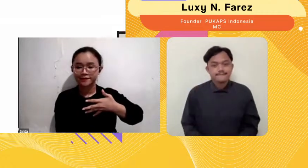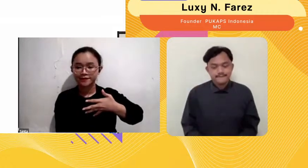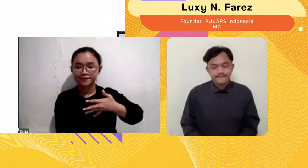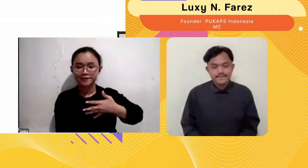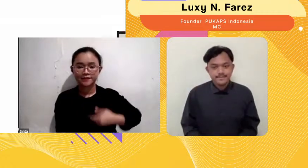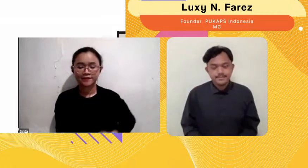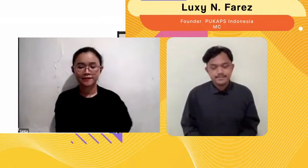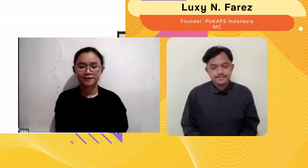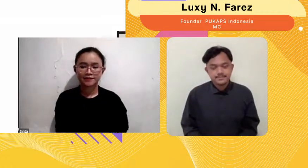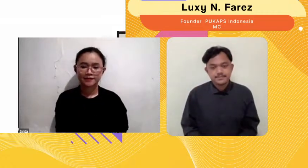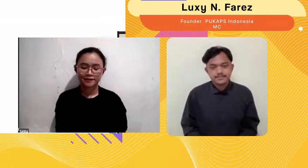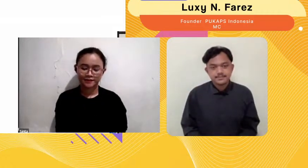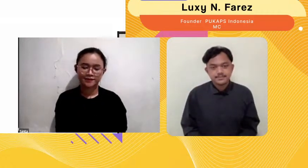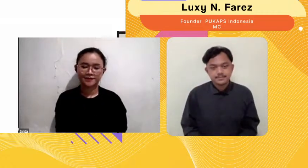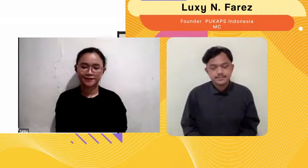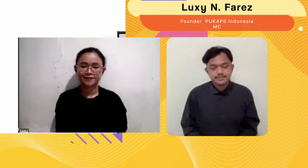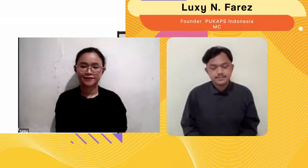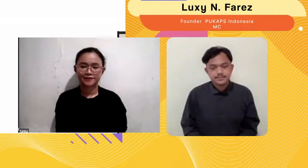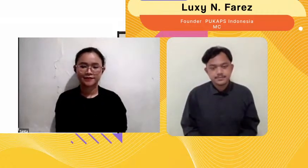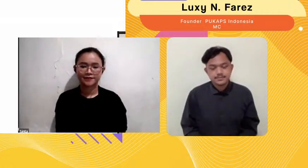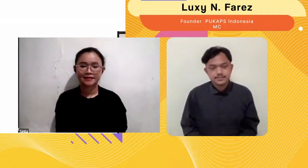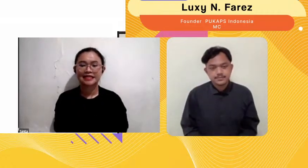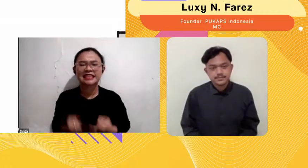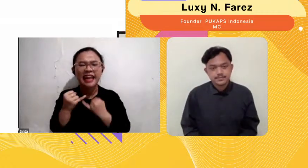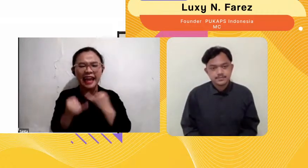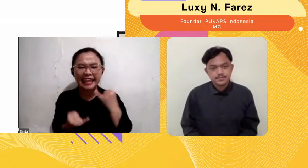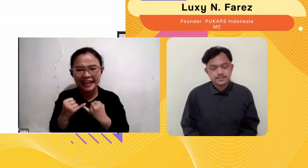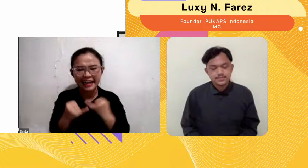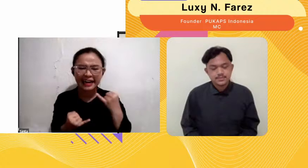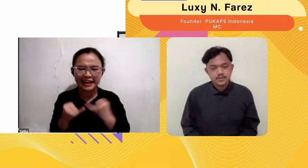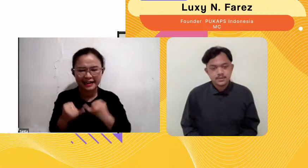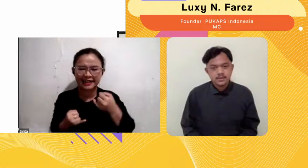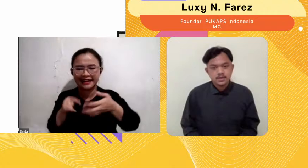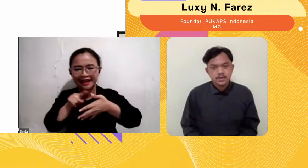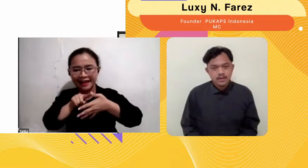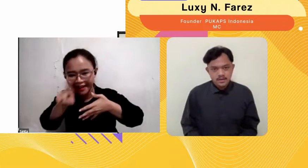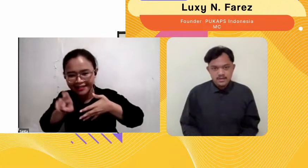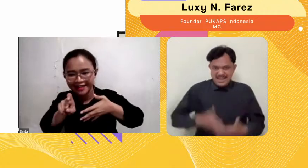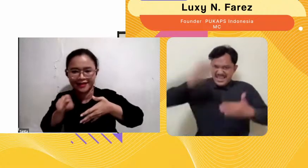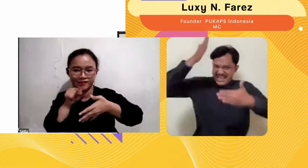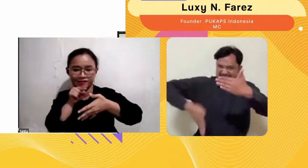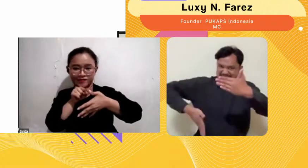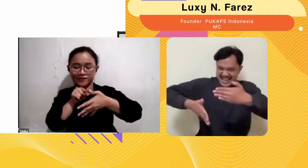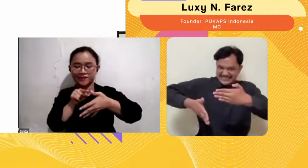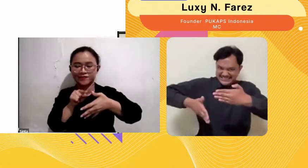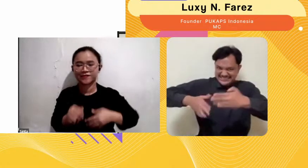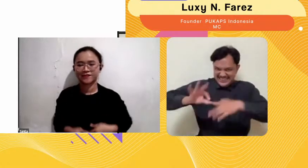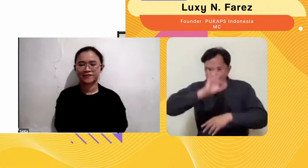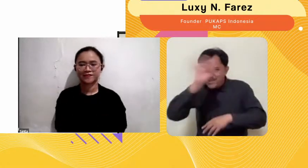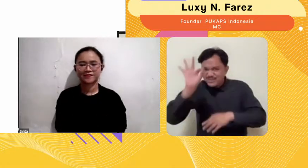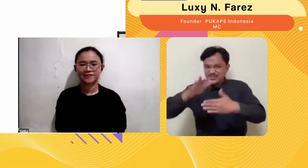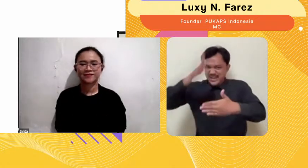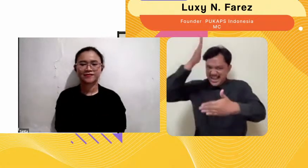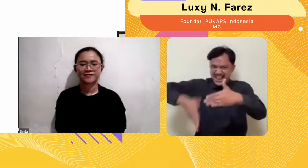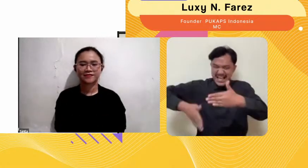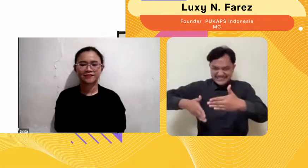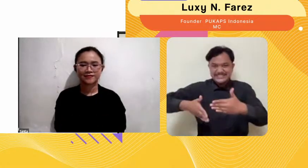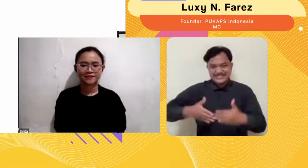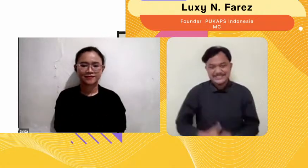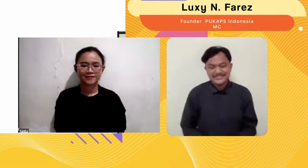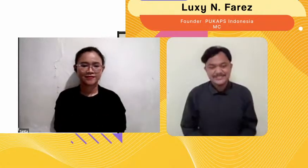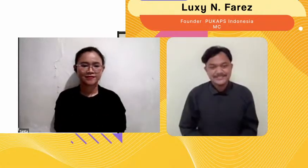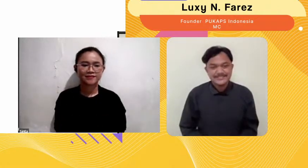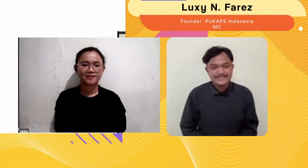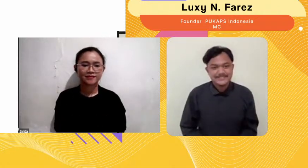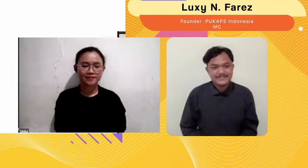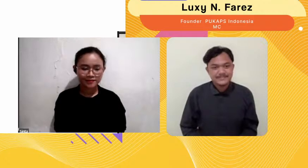Next, yeah, this is the last questions, last quiz. Please